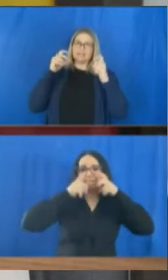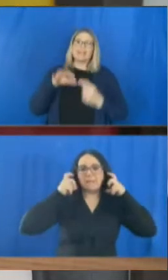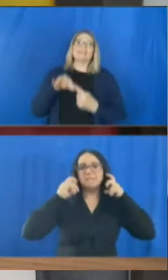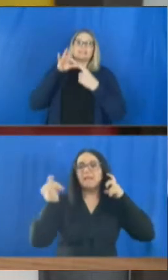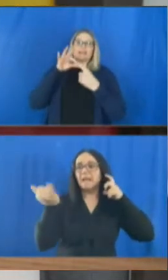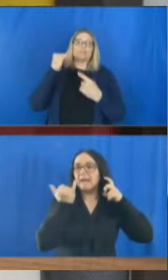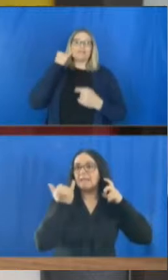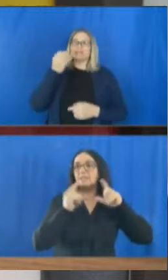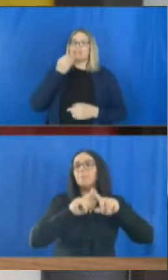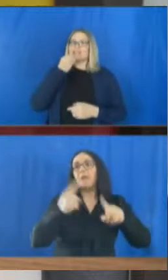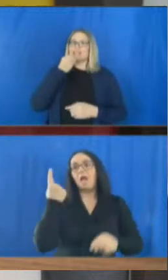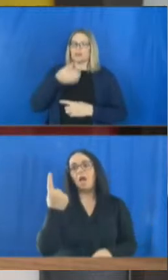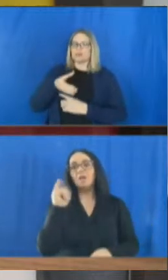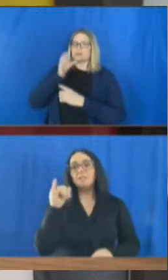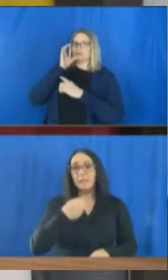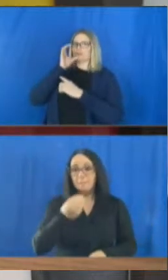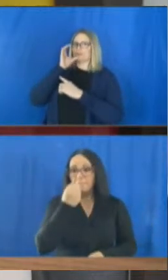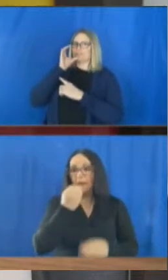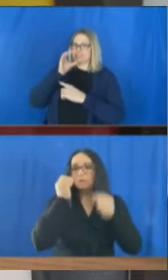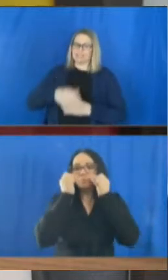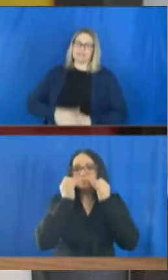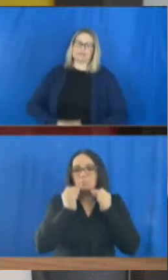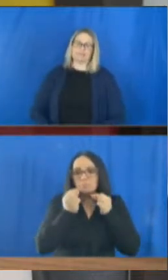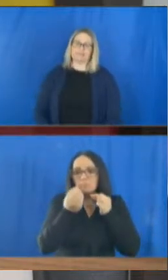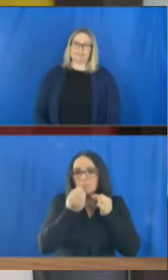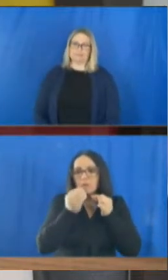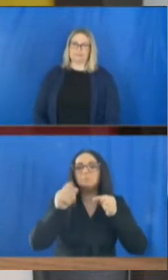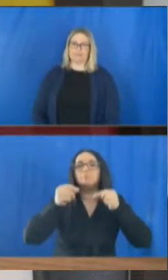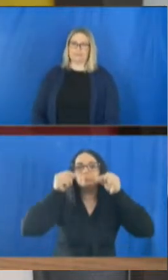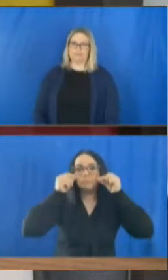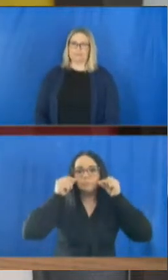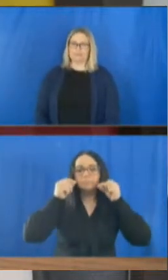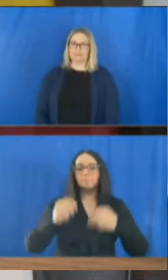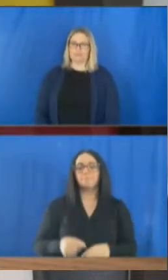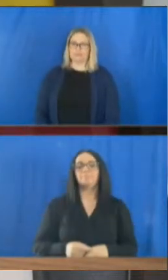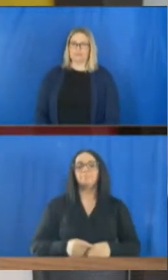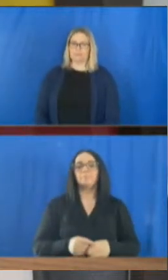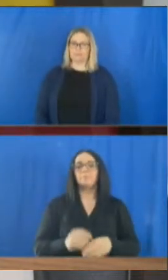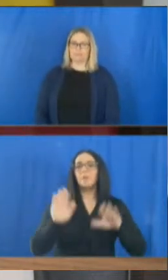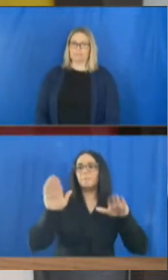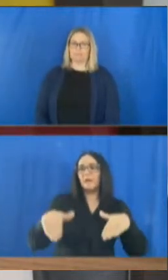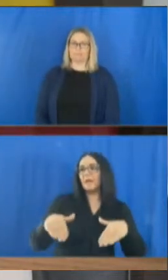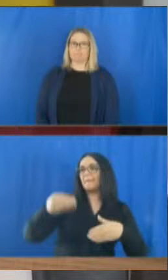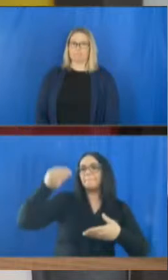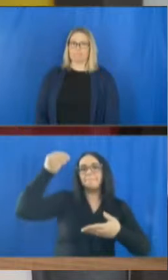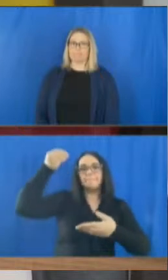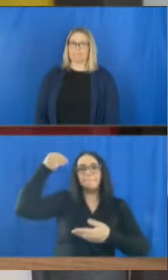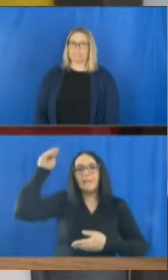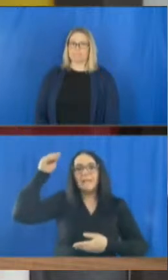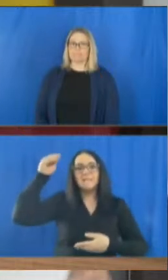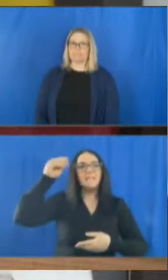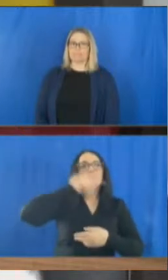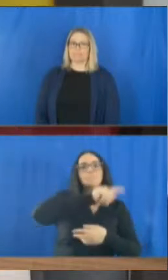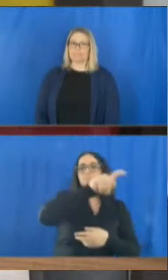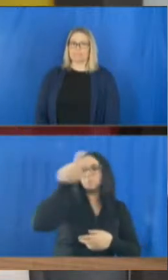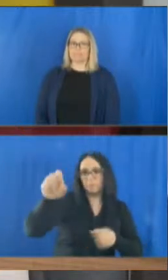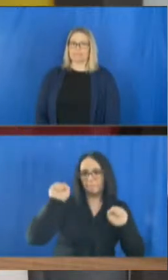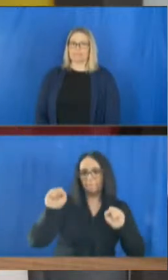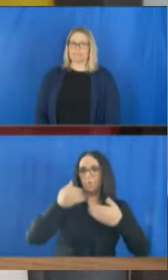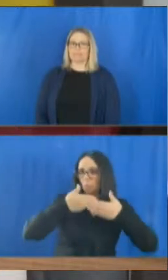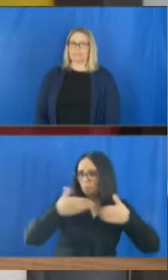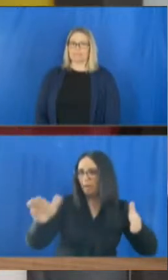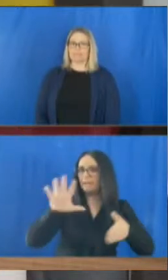des repas à manger sur place pourvu qu'ils fonctionnent à 50% de leur capacité et exigent une preuve de